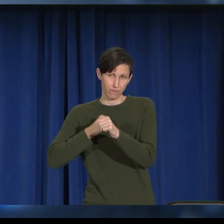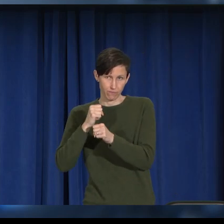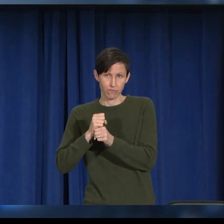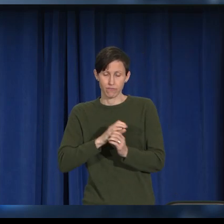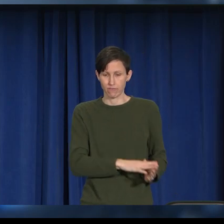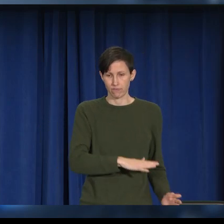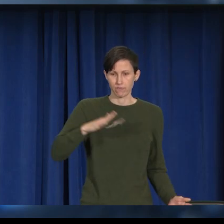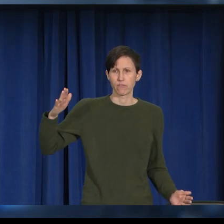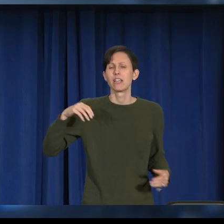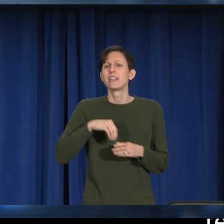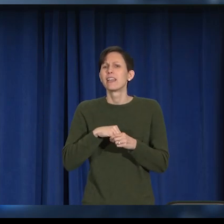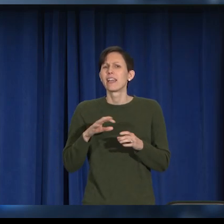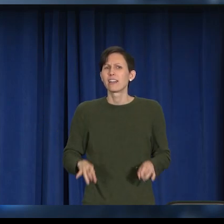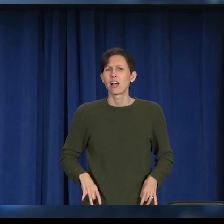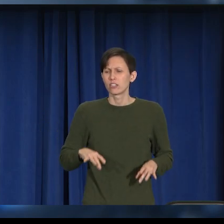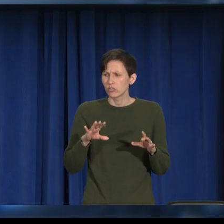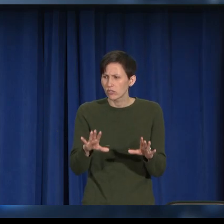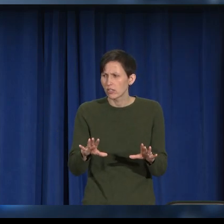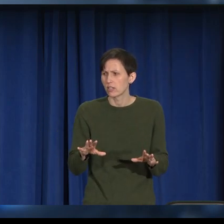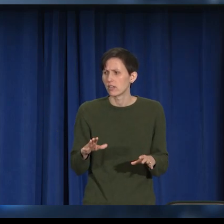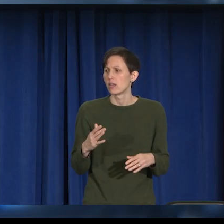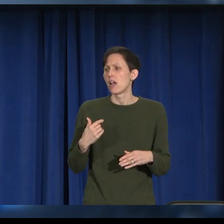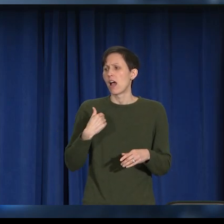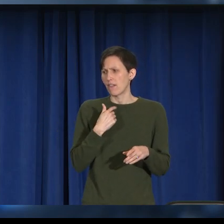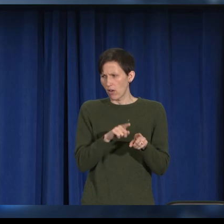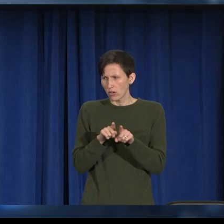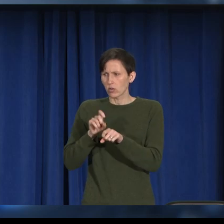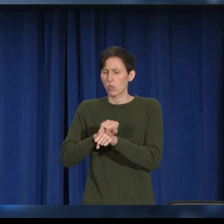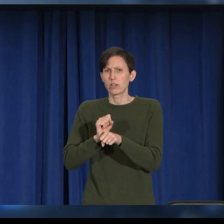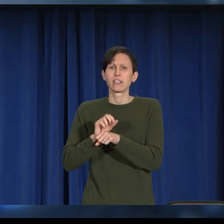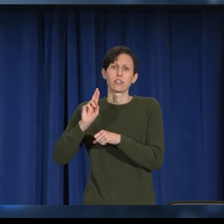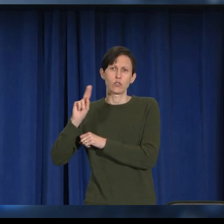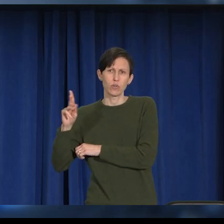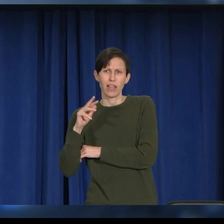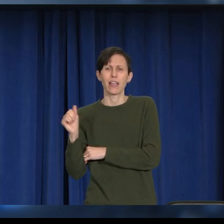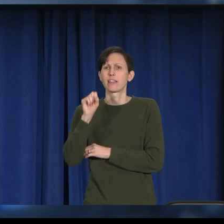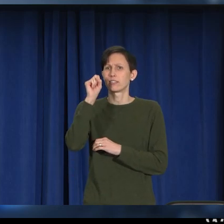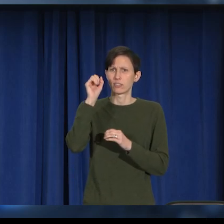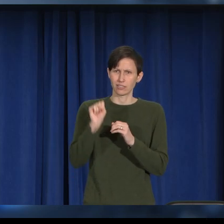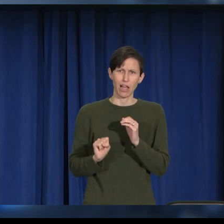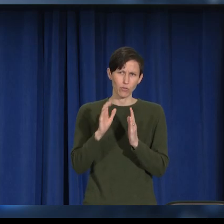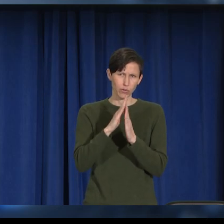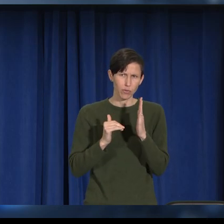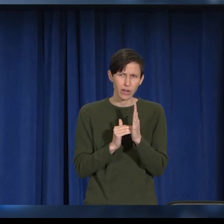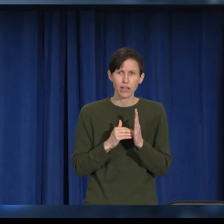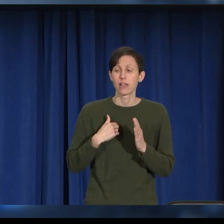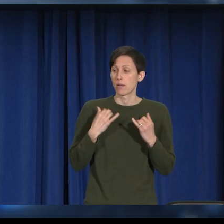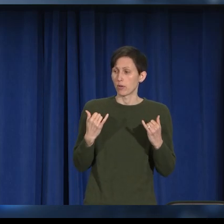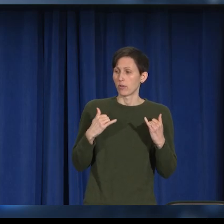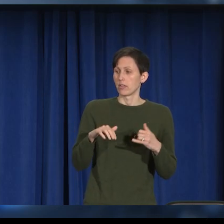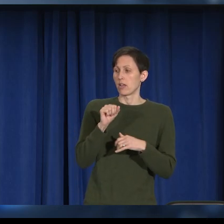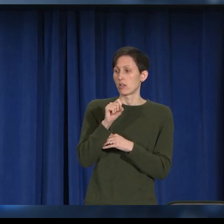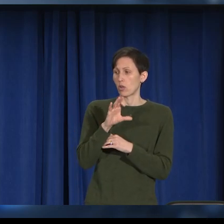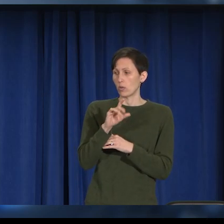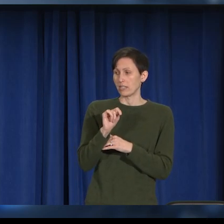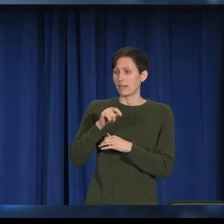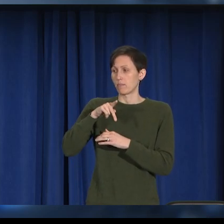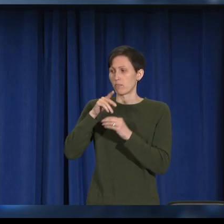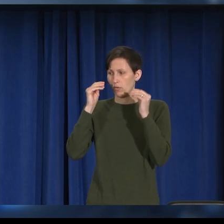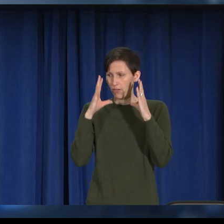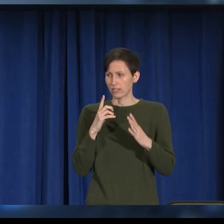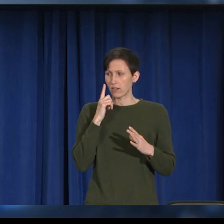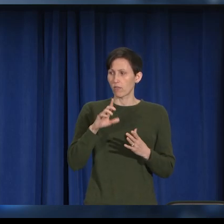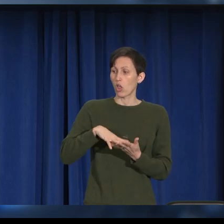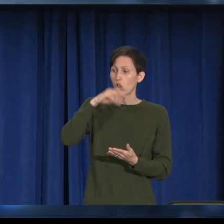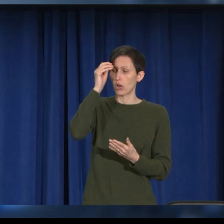working in Australia, the United Kingdom and South Korea. I'm currently an associate professor in learning intervention. What that